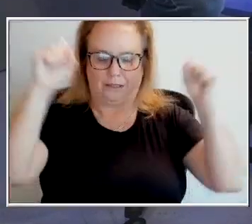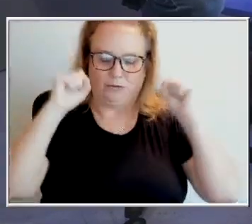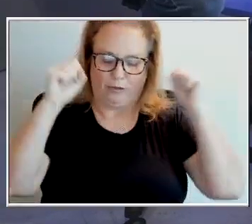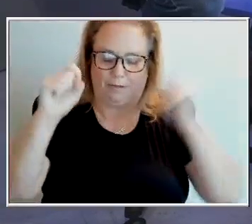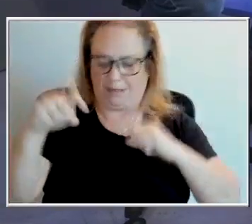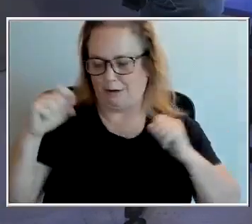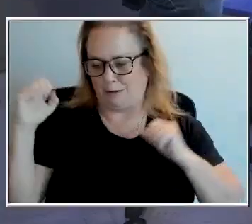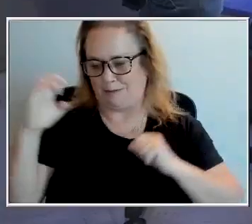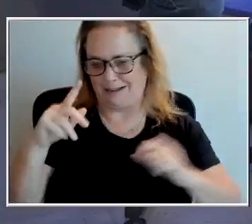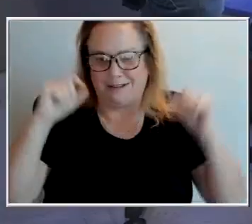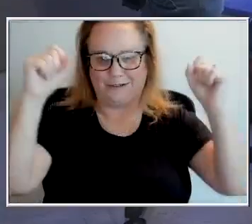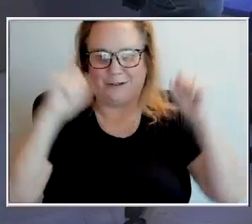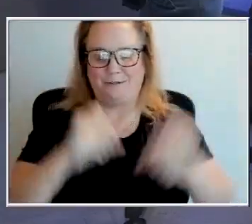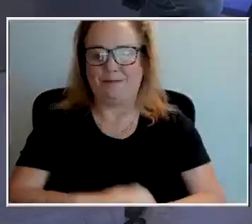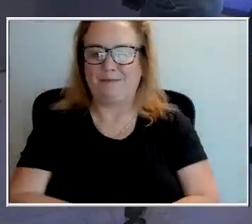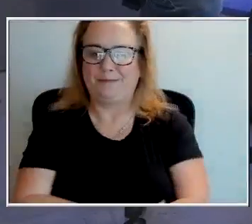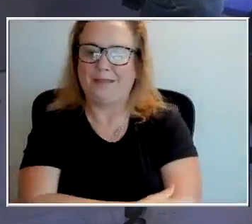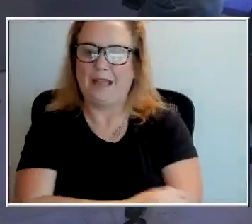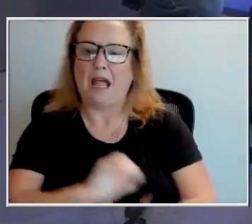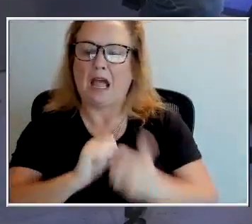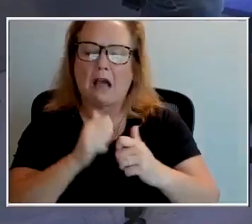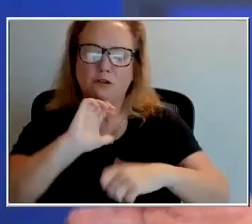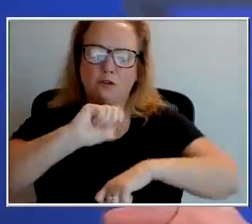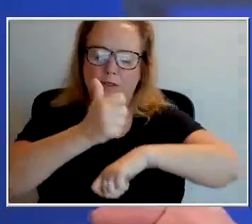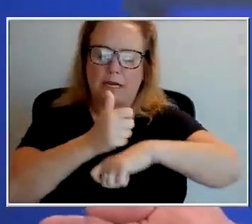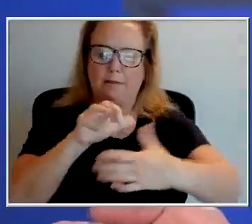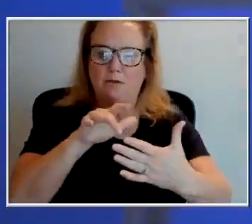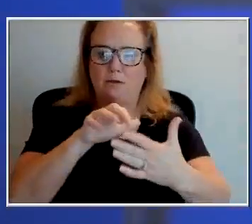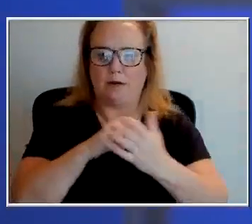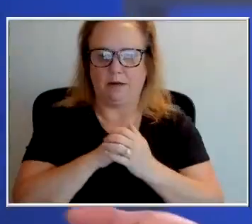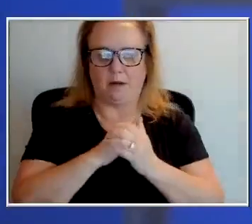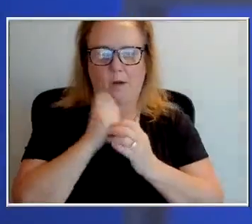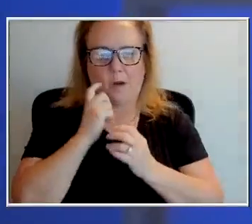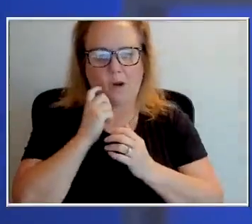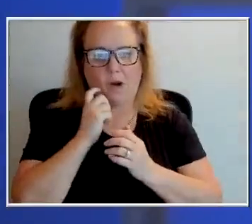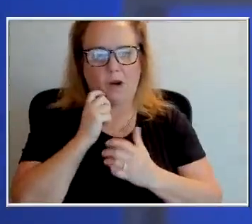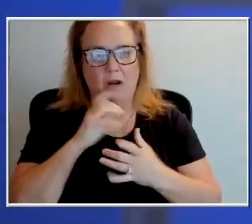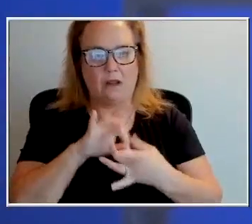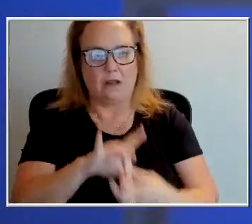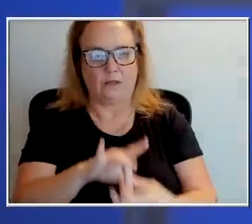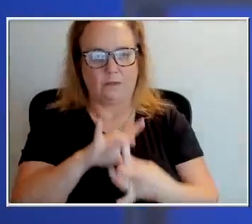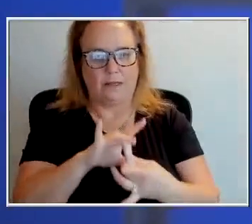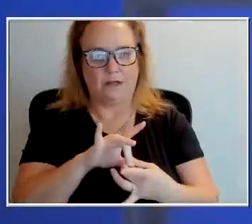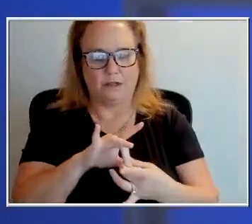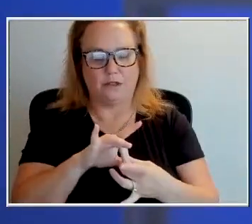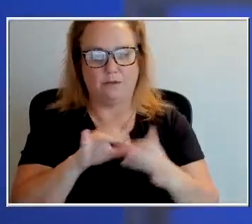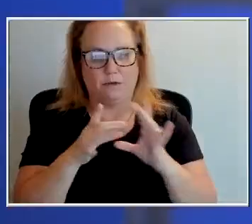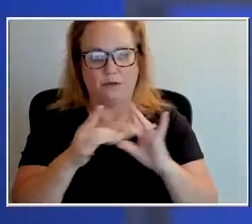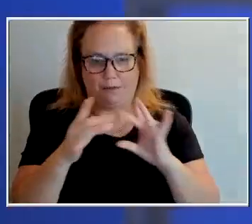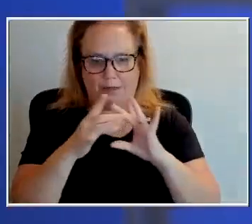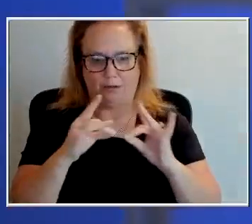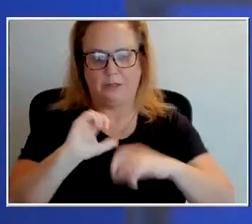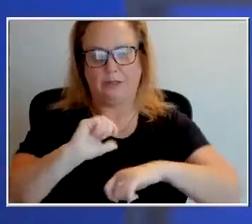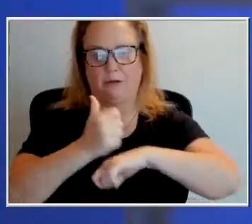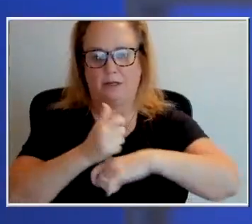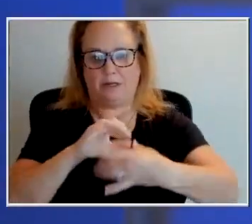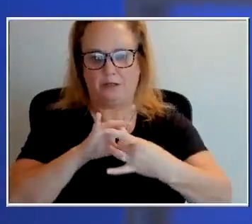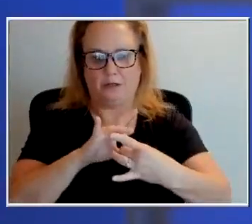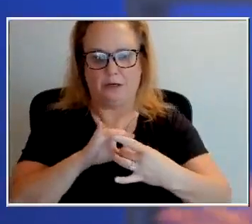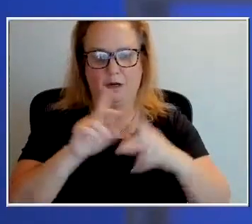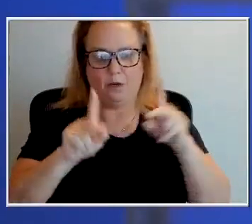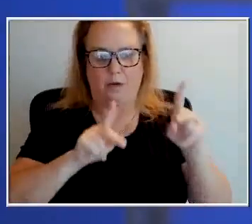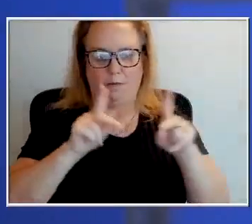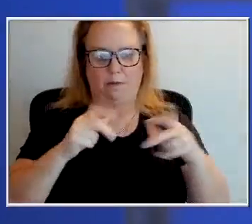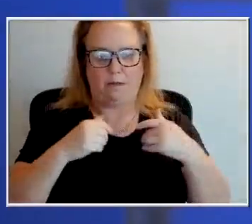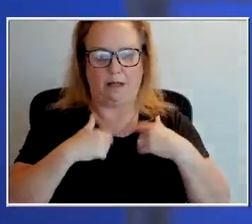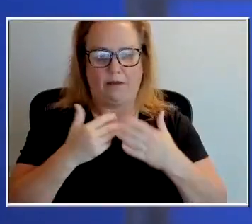How did you structure the trial? Well, given this relationship, you mentioned at the beginning that when people have a new